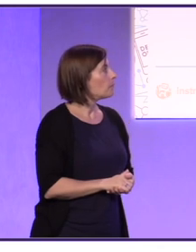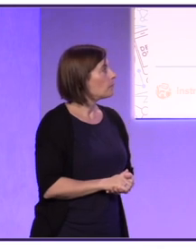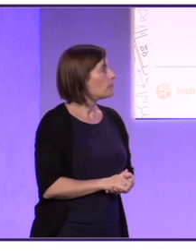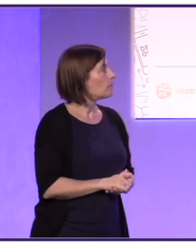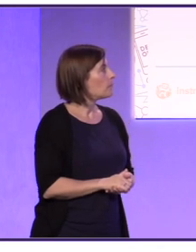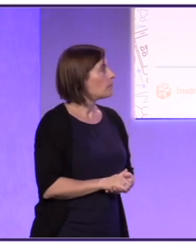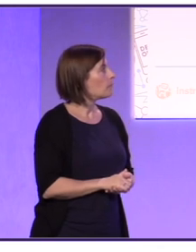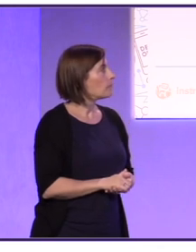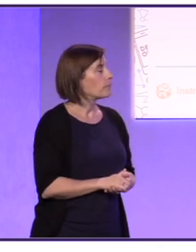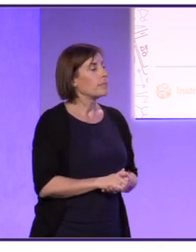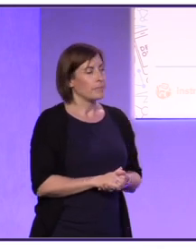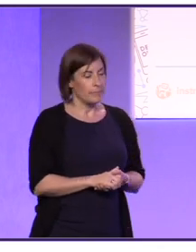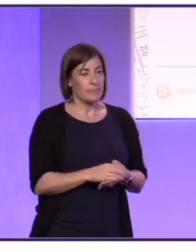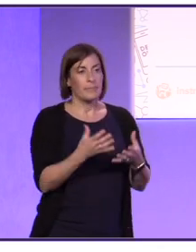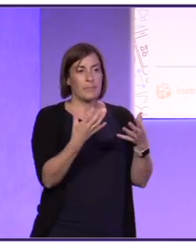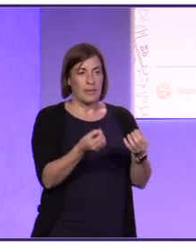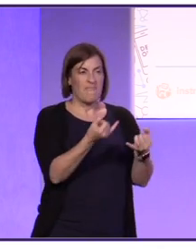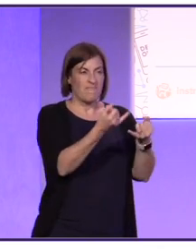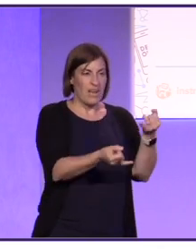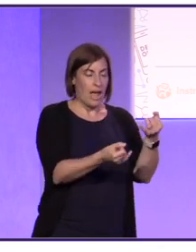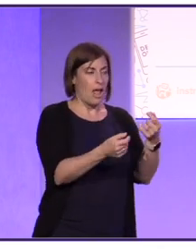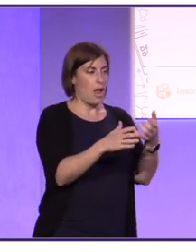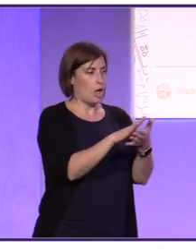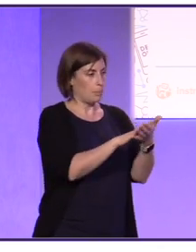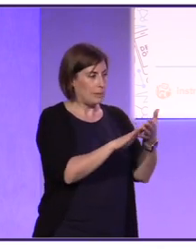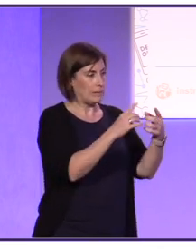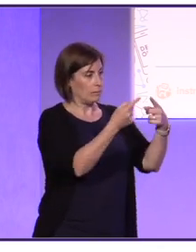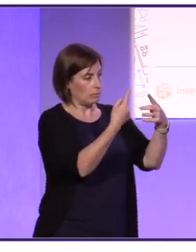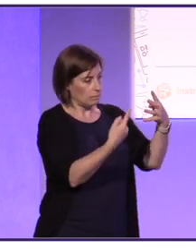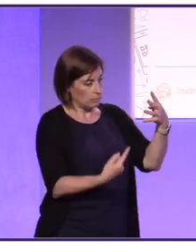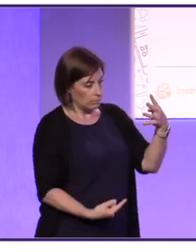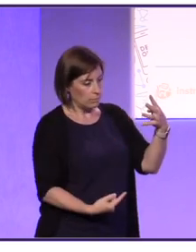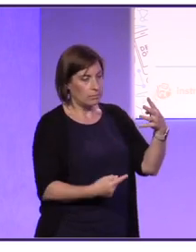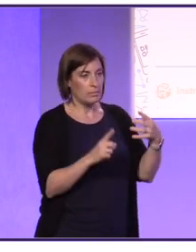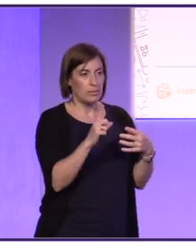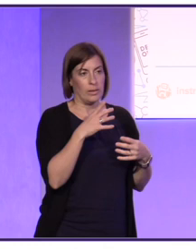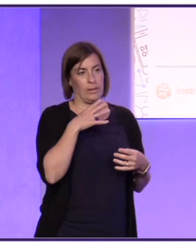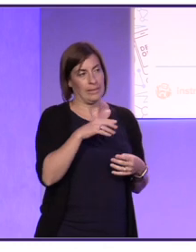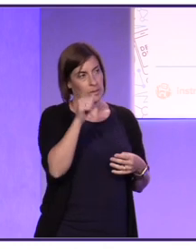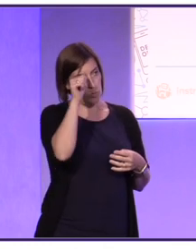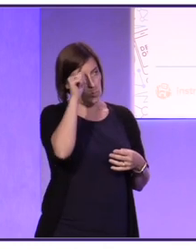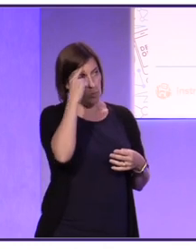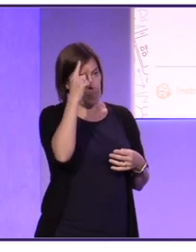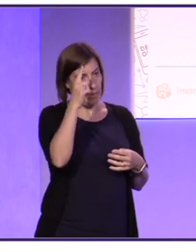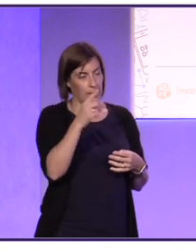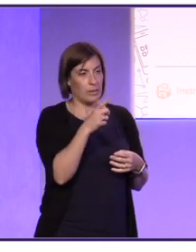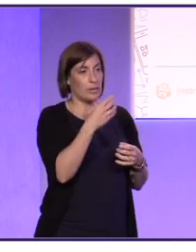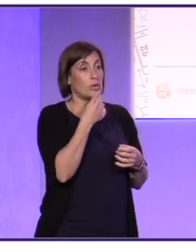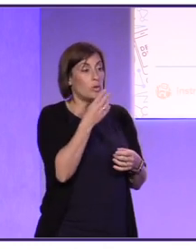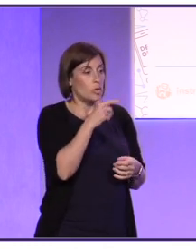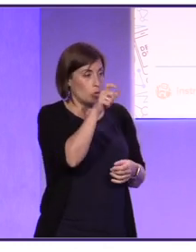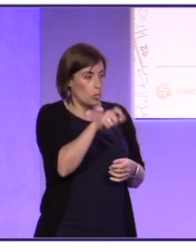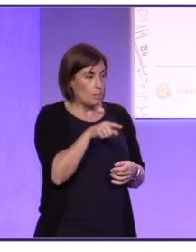of categories of failure. So you need to understand what is really important for your consumer.